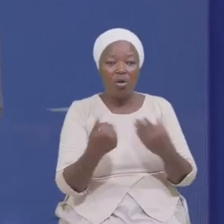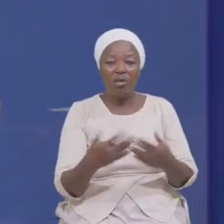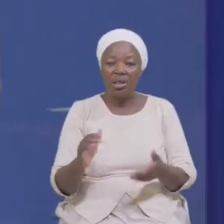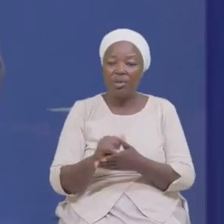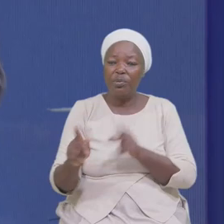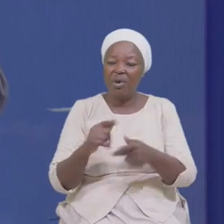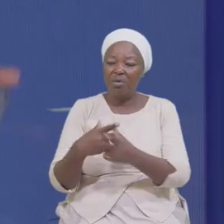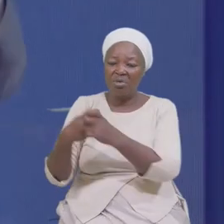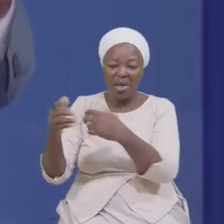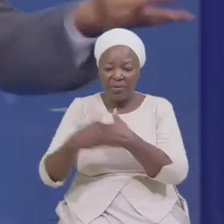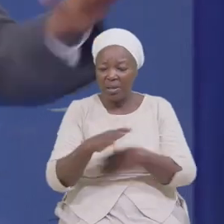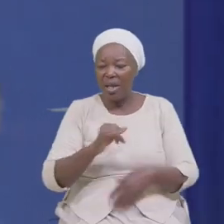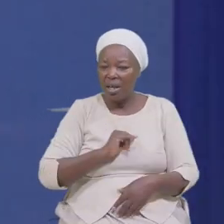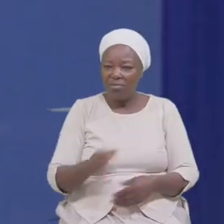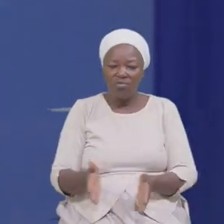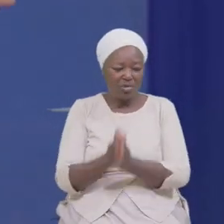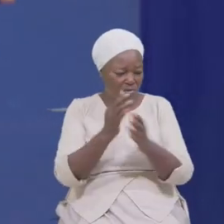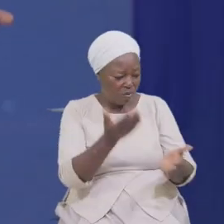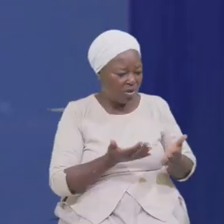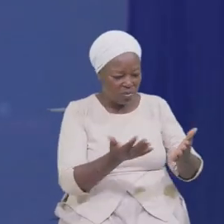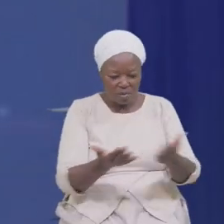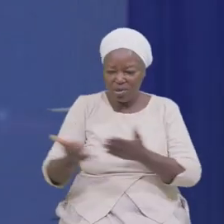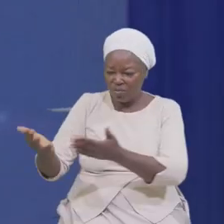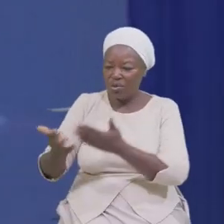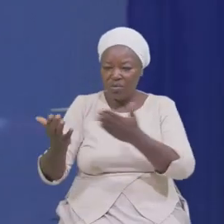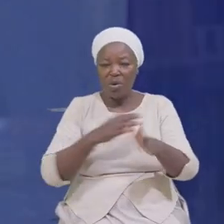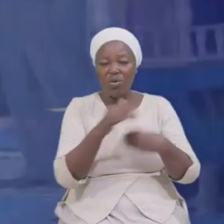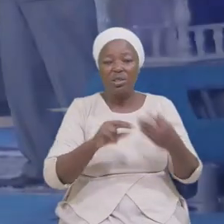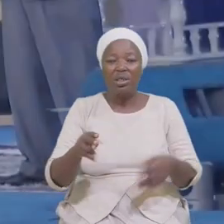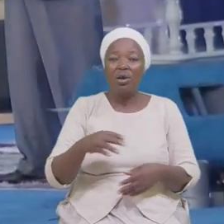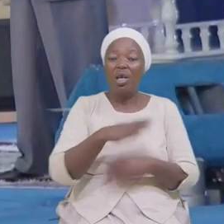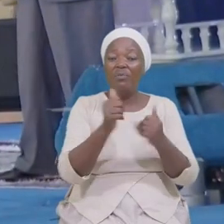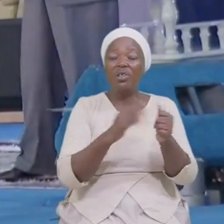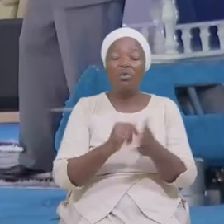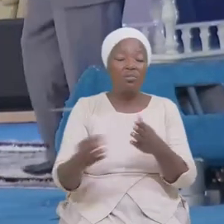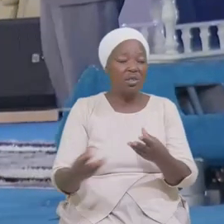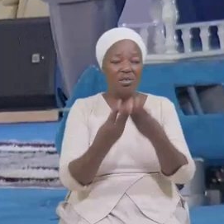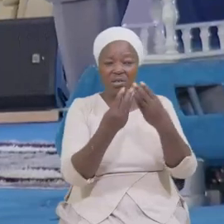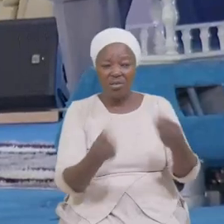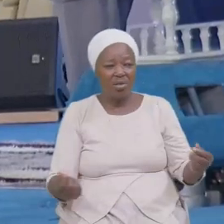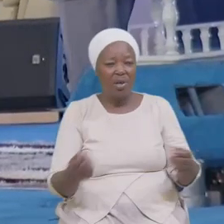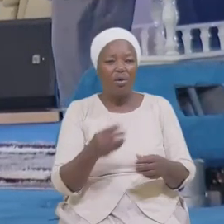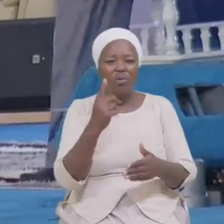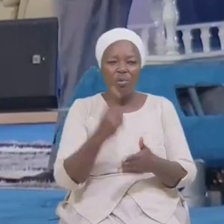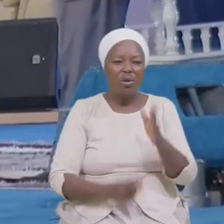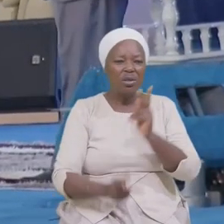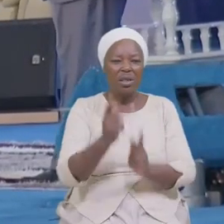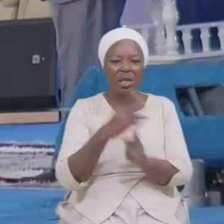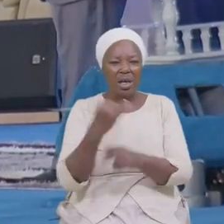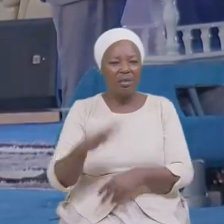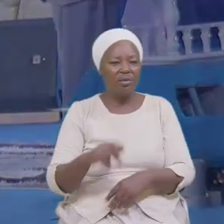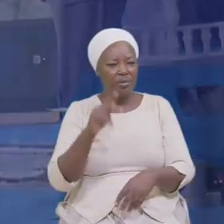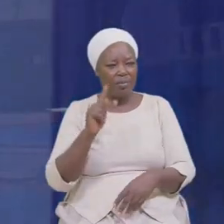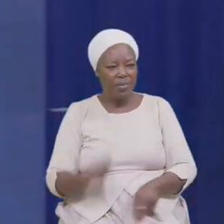after, amassing, gathering up, building up, all these things shall be dissolved, what manner of persons ought ye to